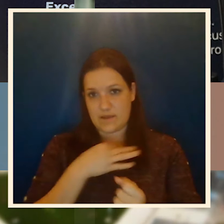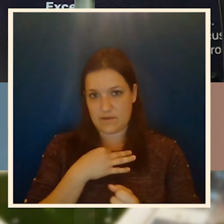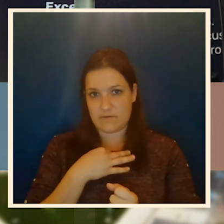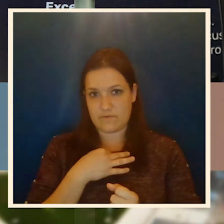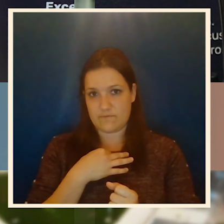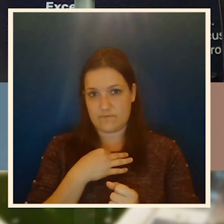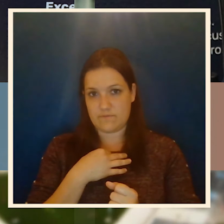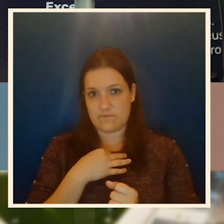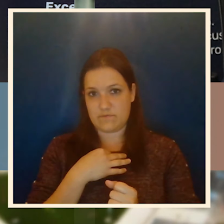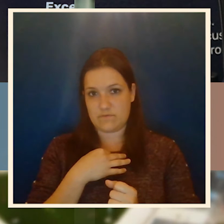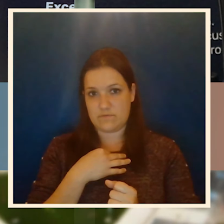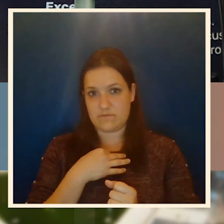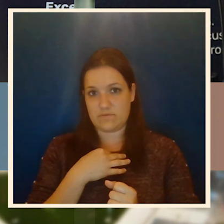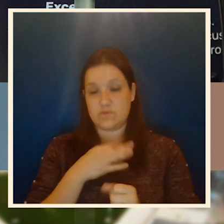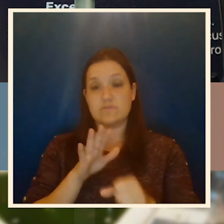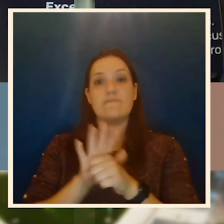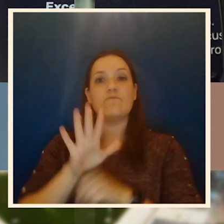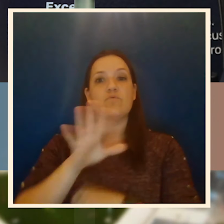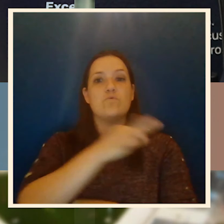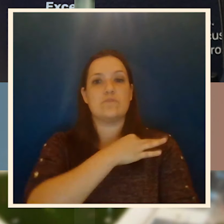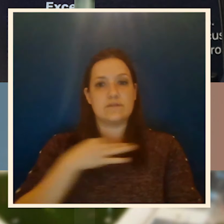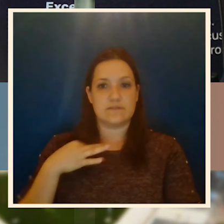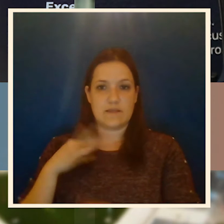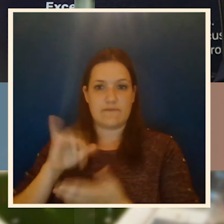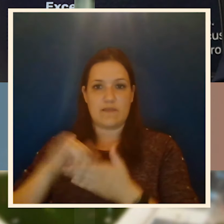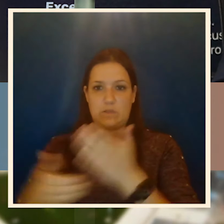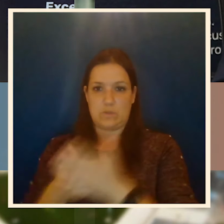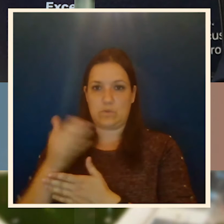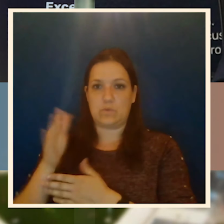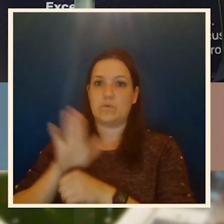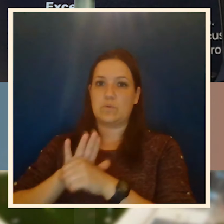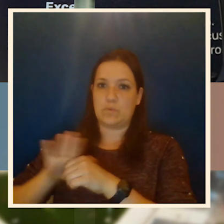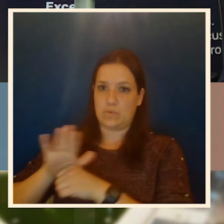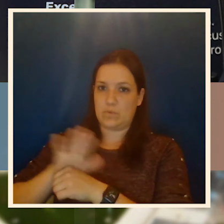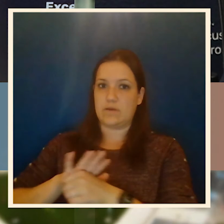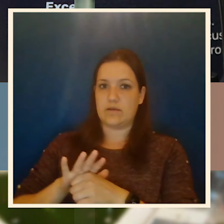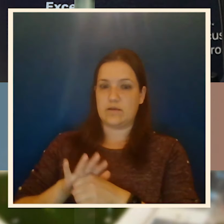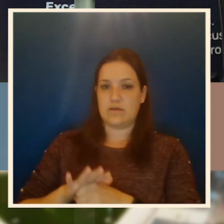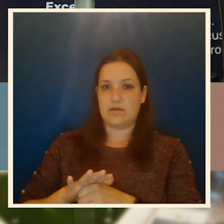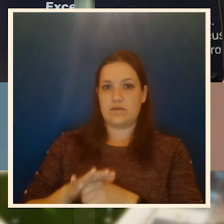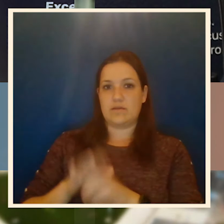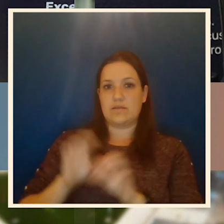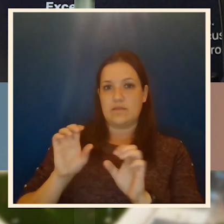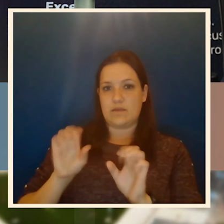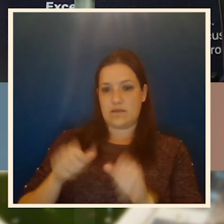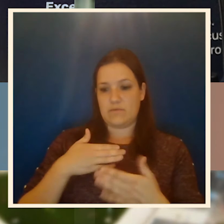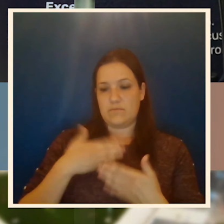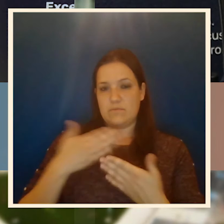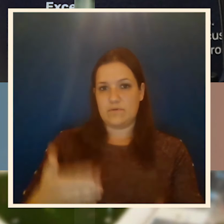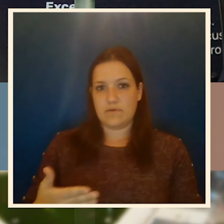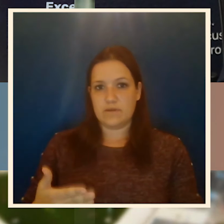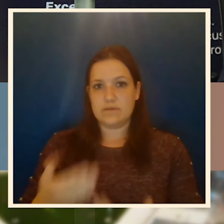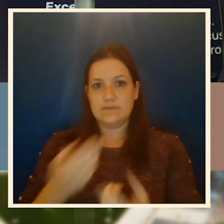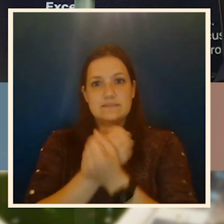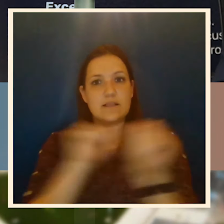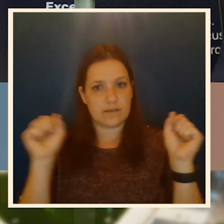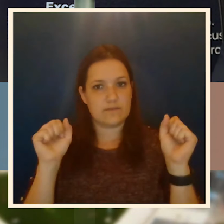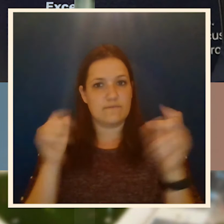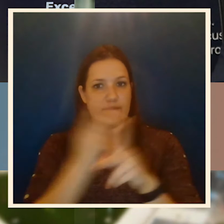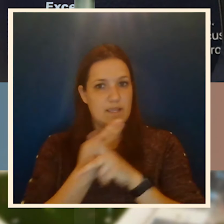to fully staff that new area in a manner that would provide highly safe